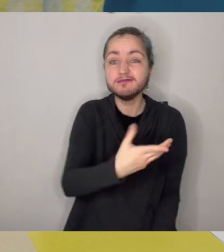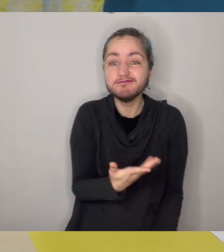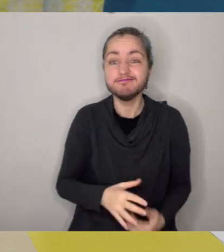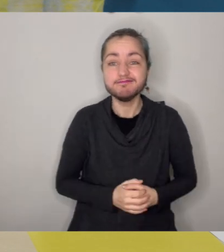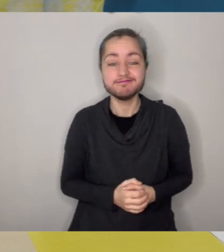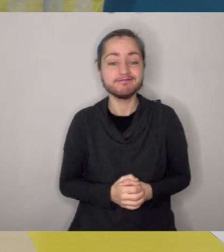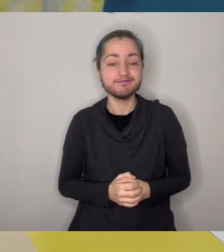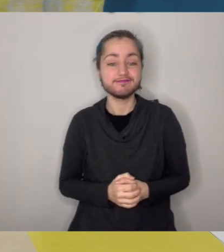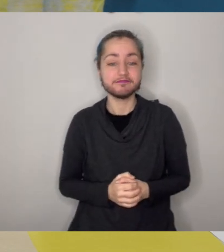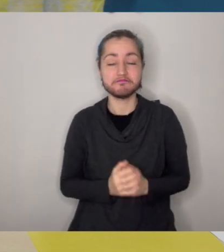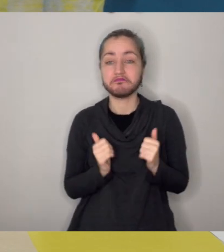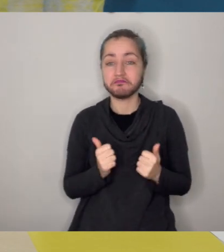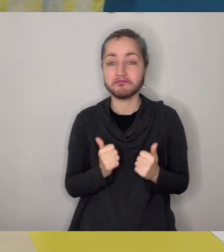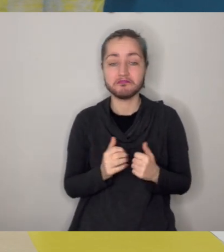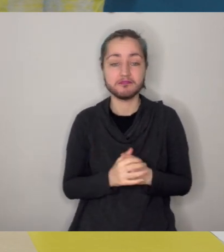in a pond.